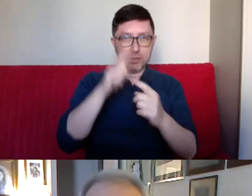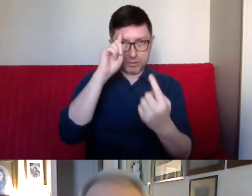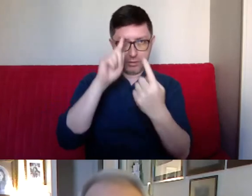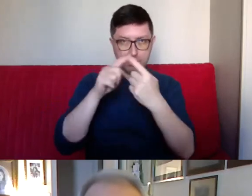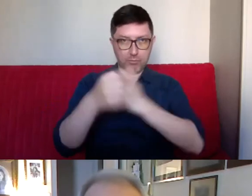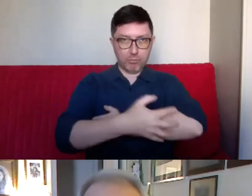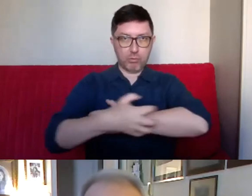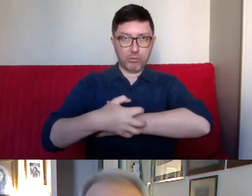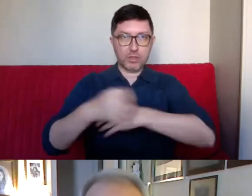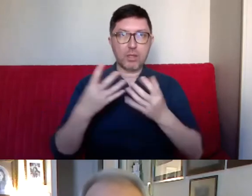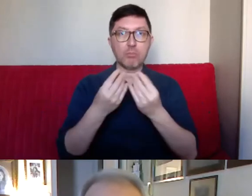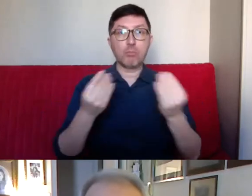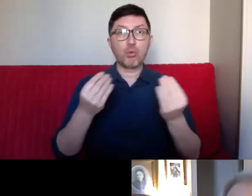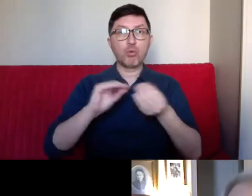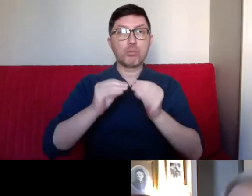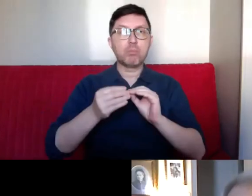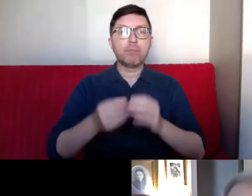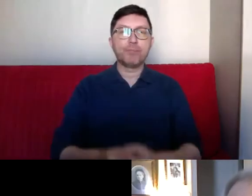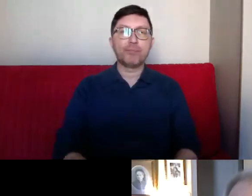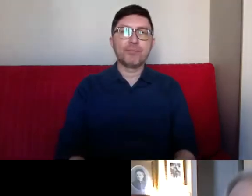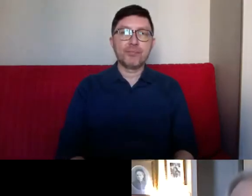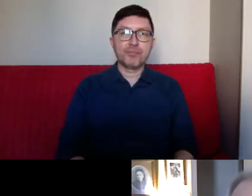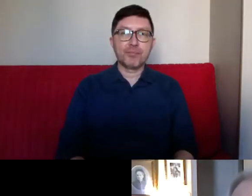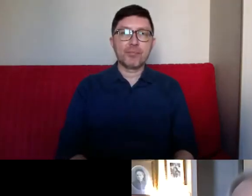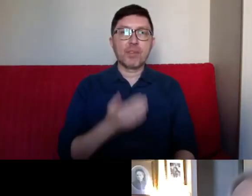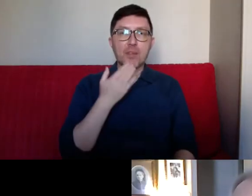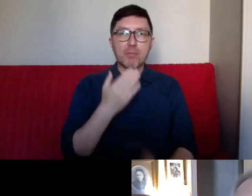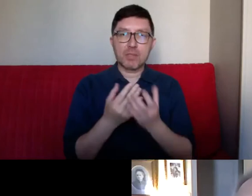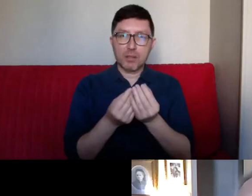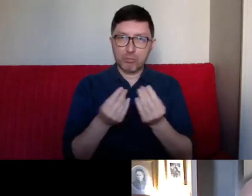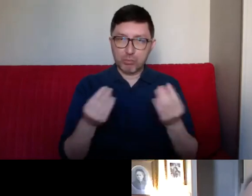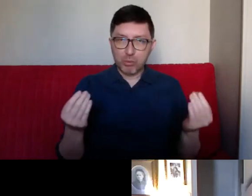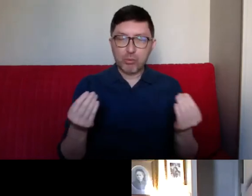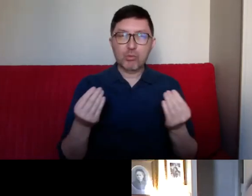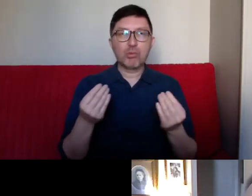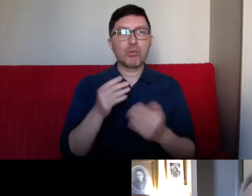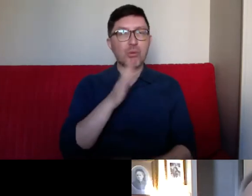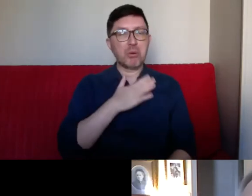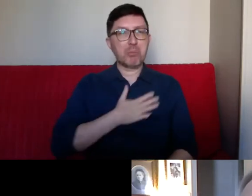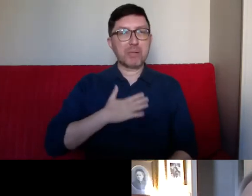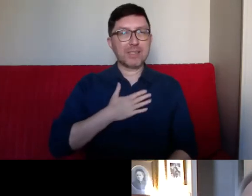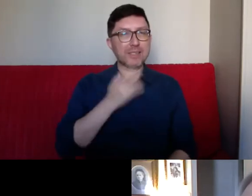you very much. It has been a pleasure to have you. And as we say in Italian, buon lavoro.